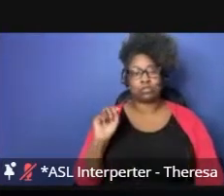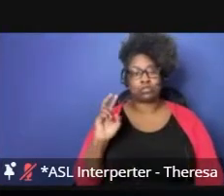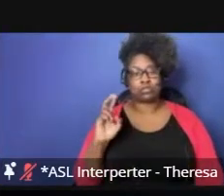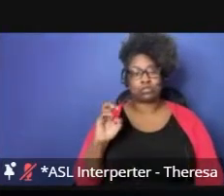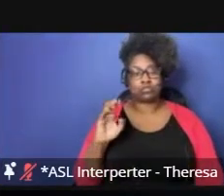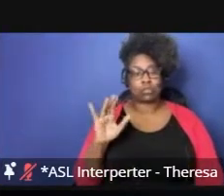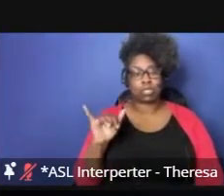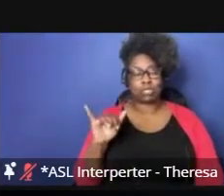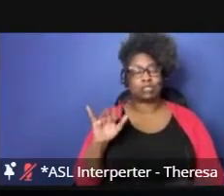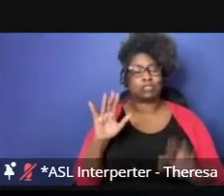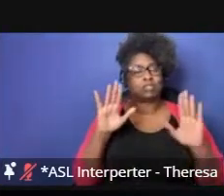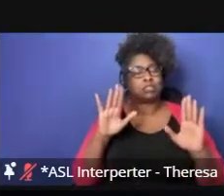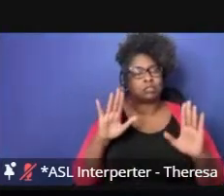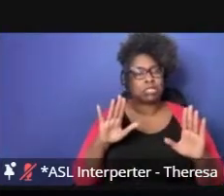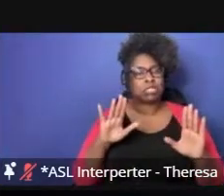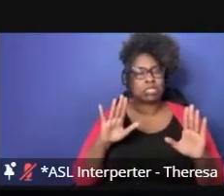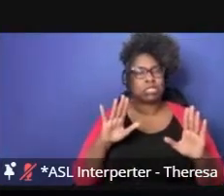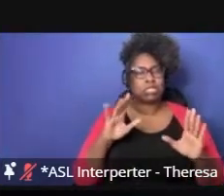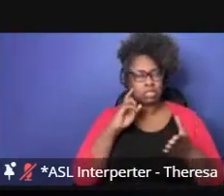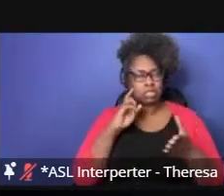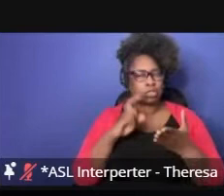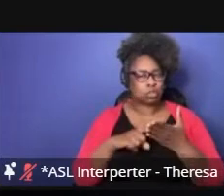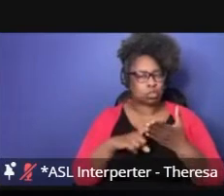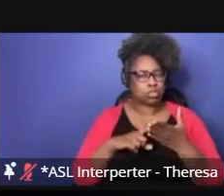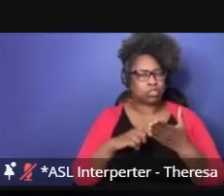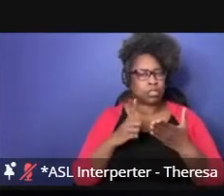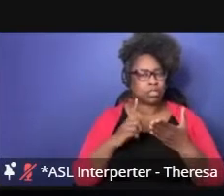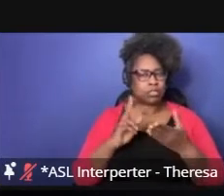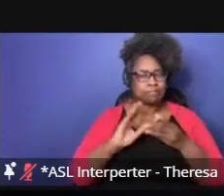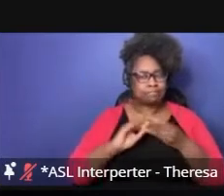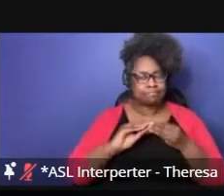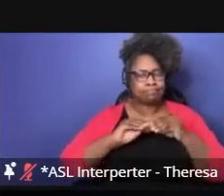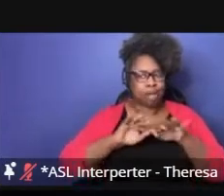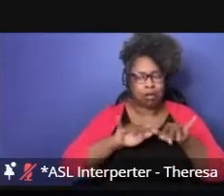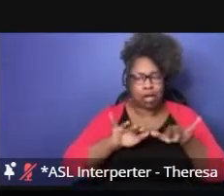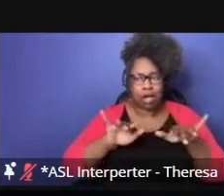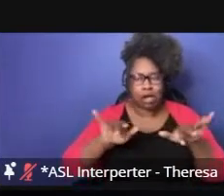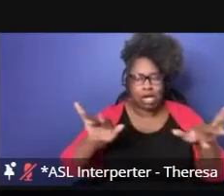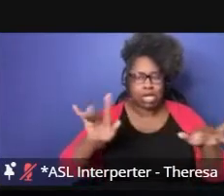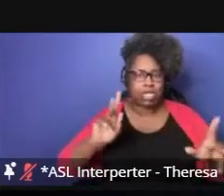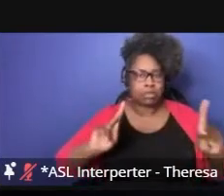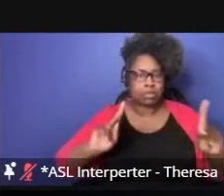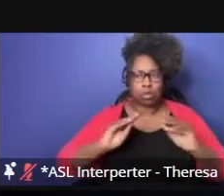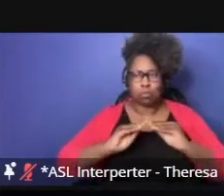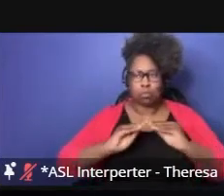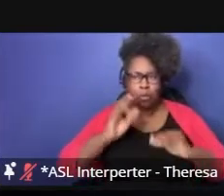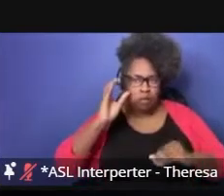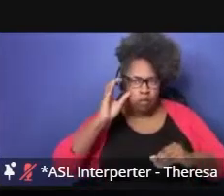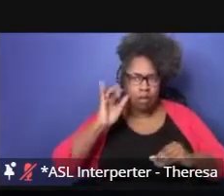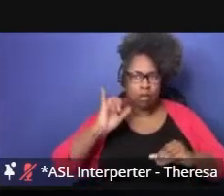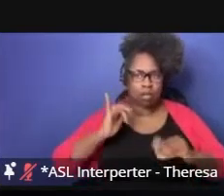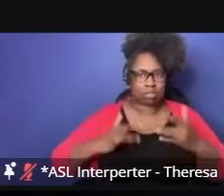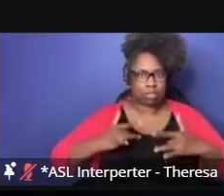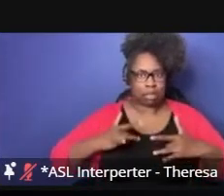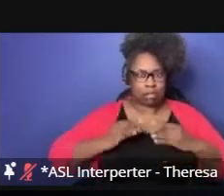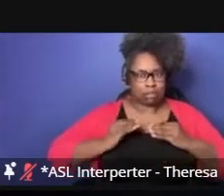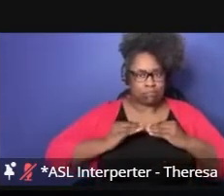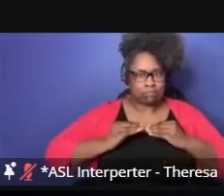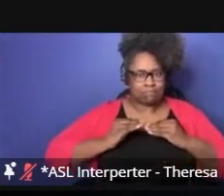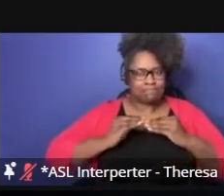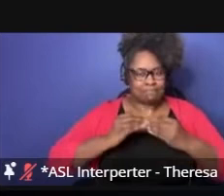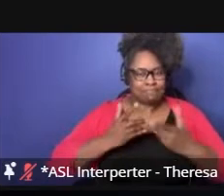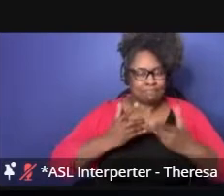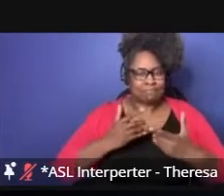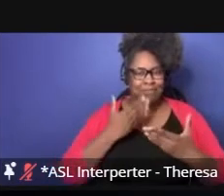that can build around this sort of thing. Once word gets out, you can see people getting more and more excited. So thanks for sharing that story.